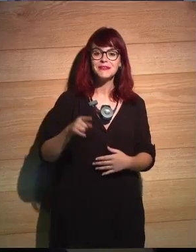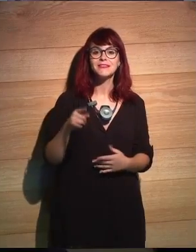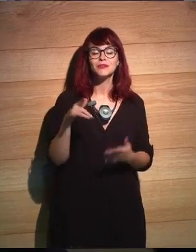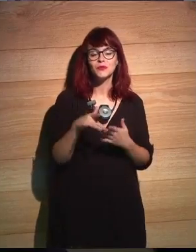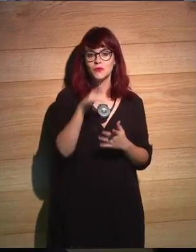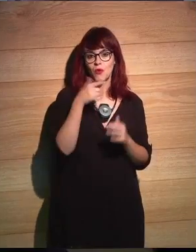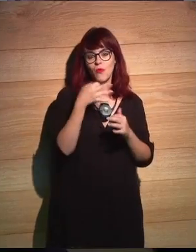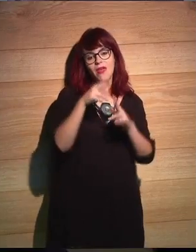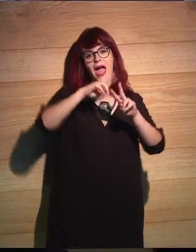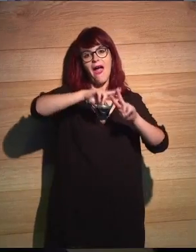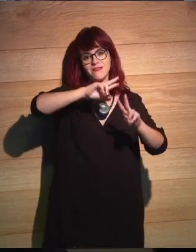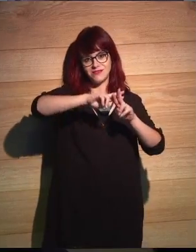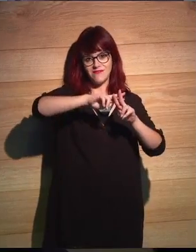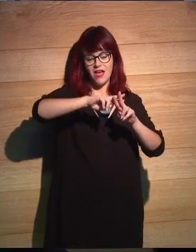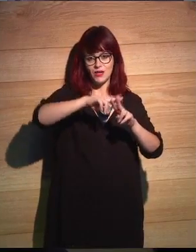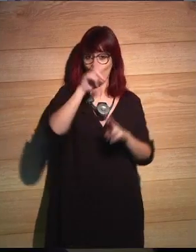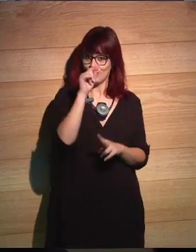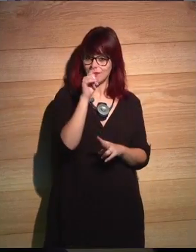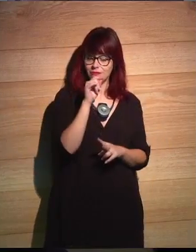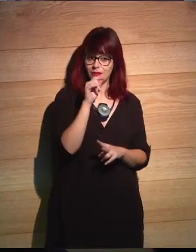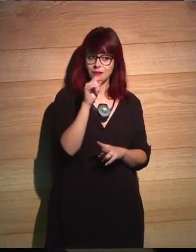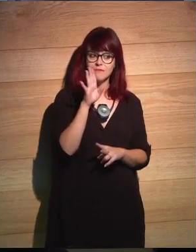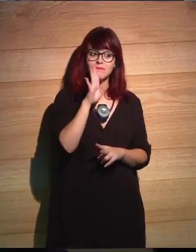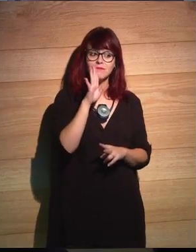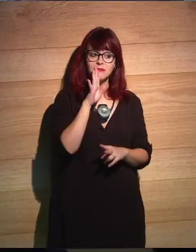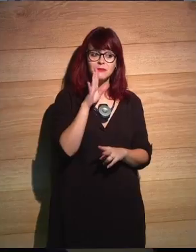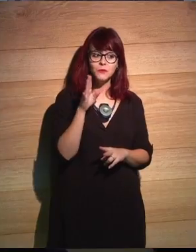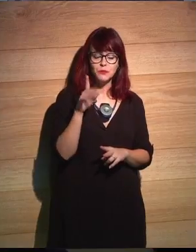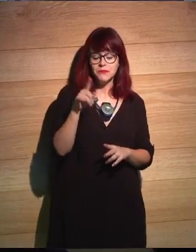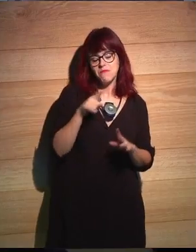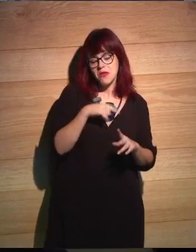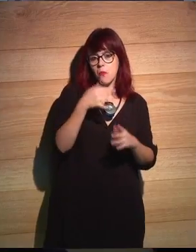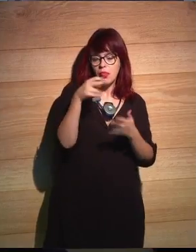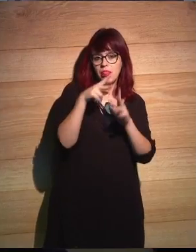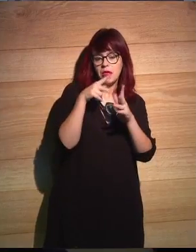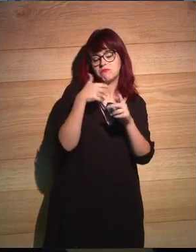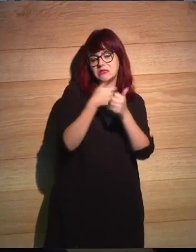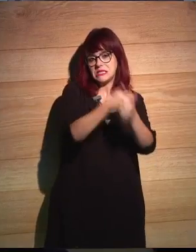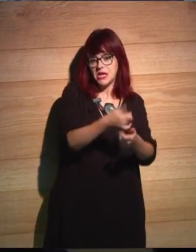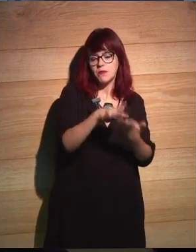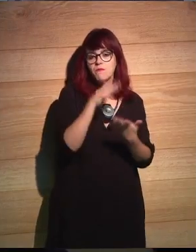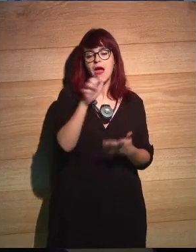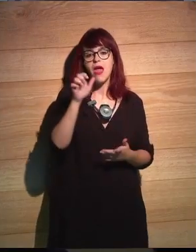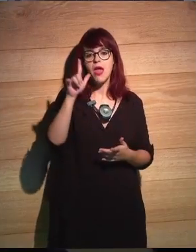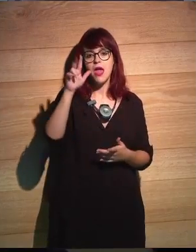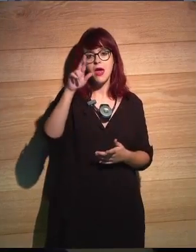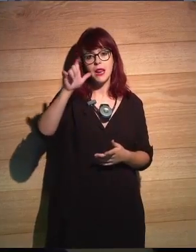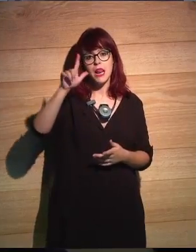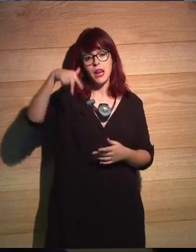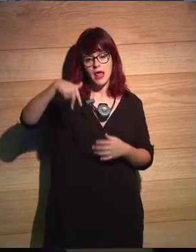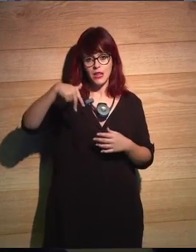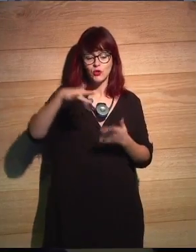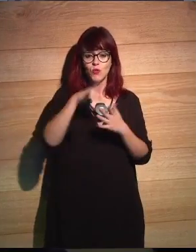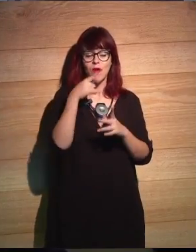like to welcome all the people who are watching us through the streaming. Arlen, I would like to ask you,